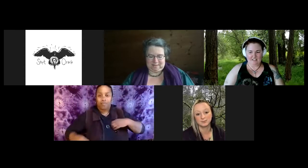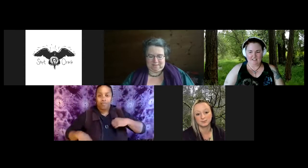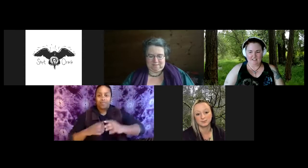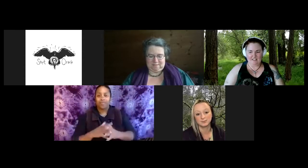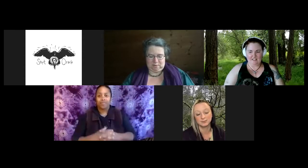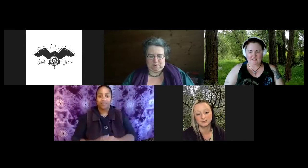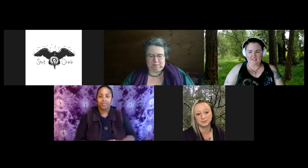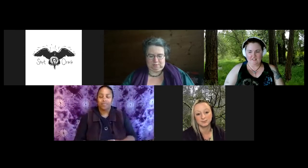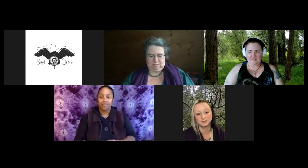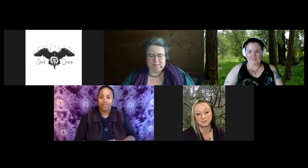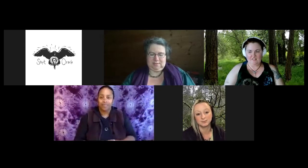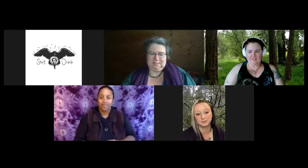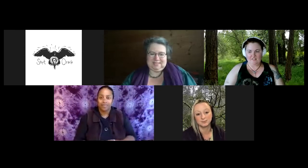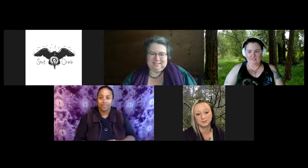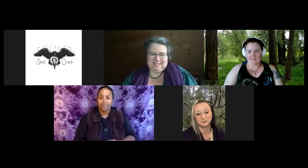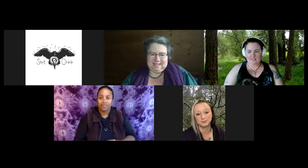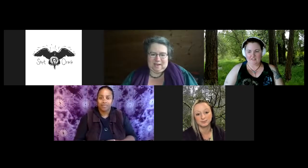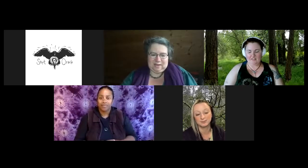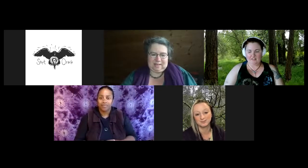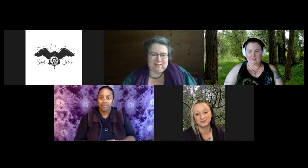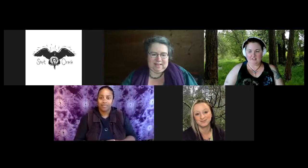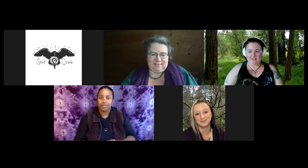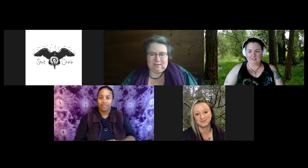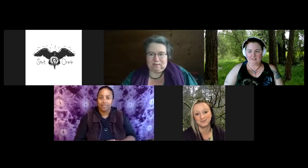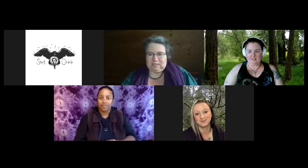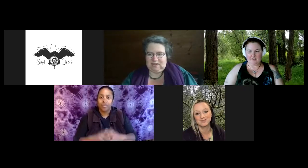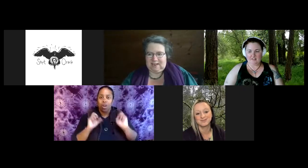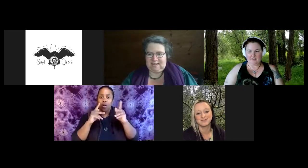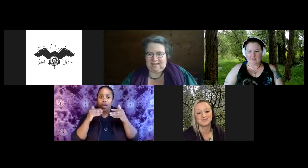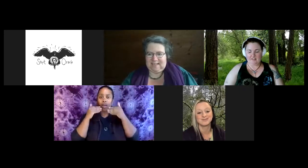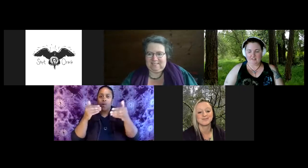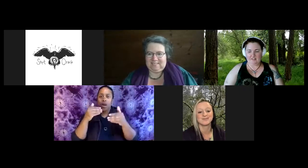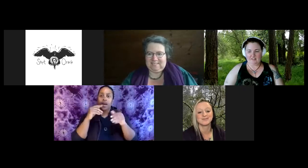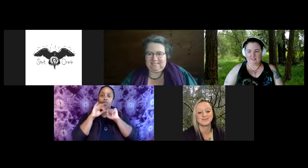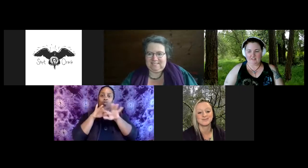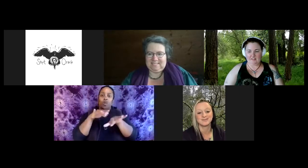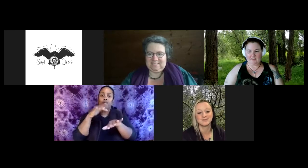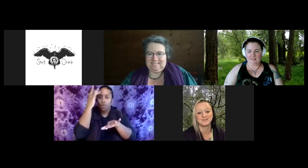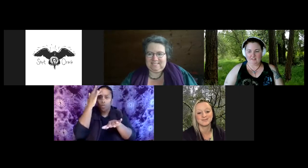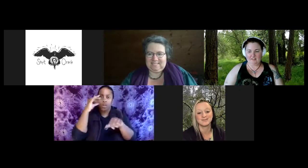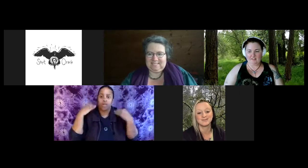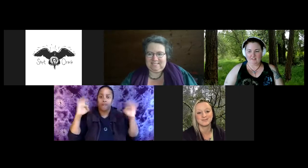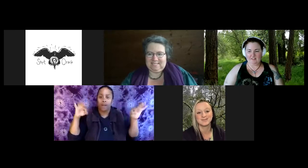We're looking for a photo. Yeah, okay, go ahead, River Witch Fairy. Yeah.